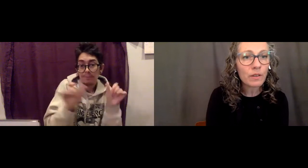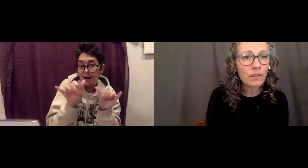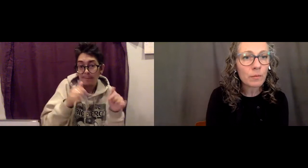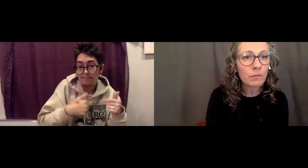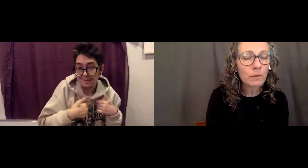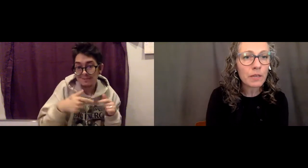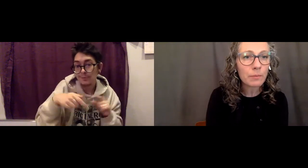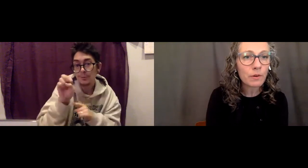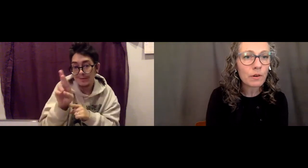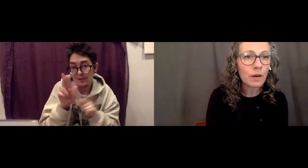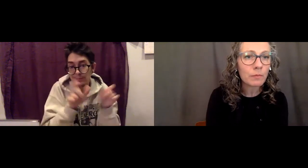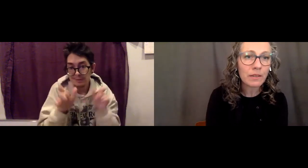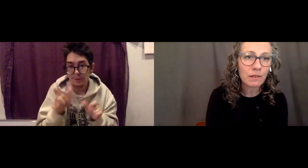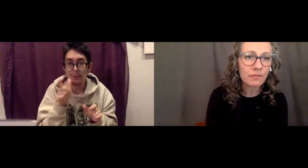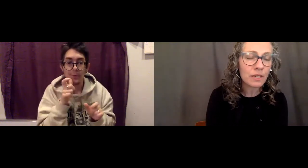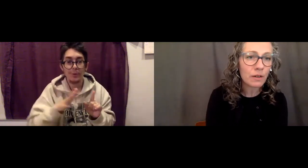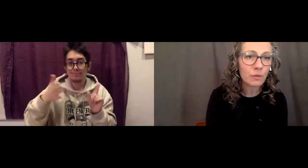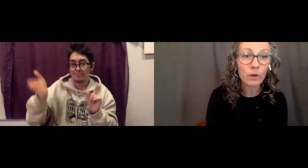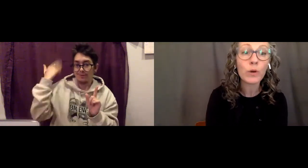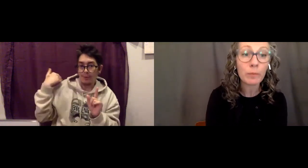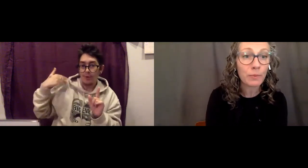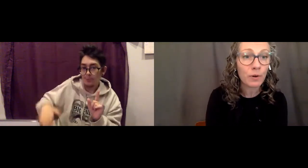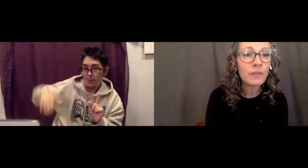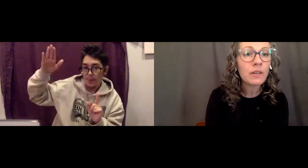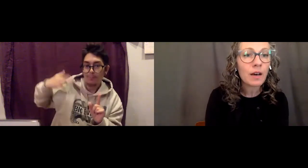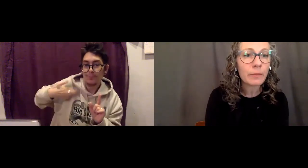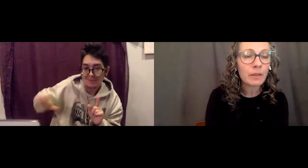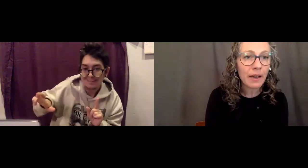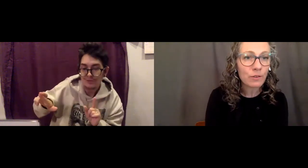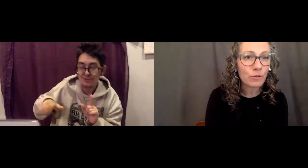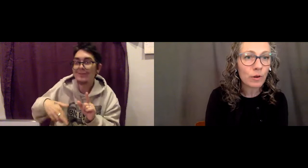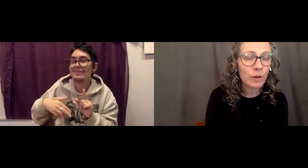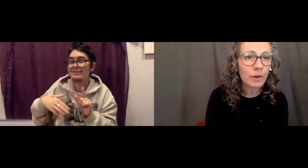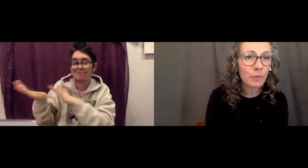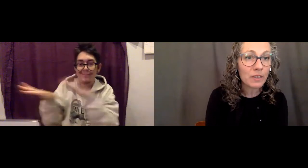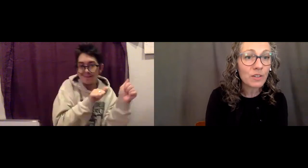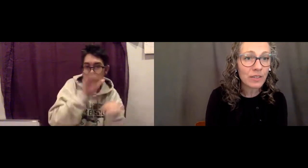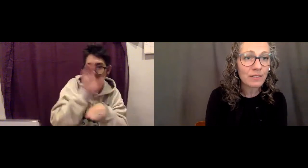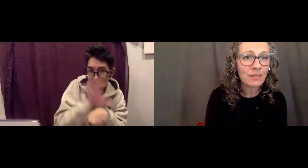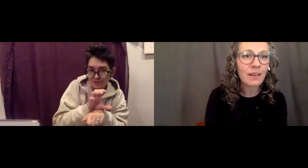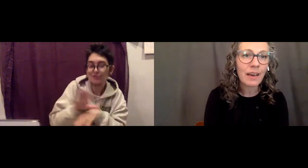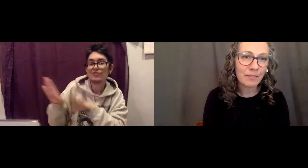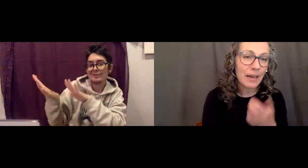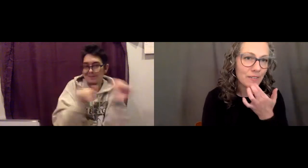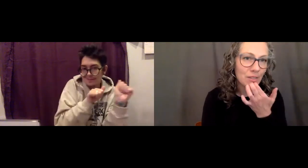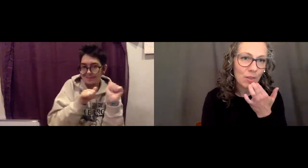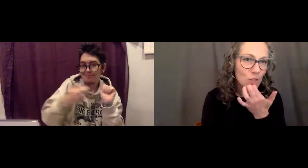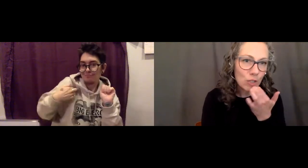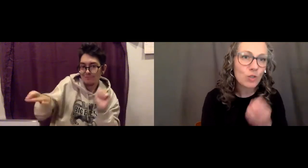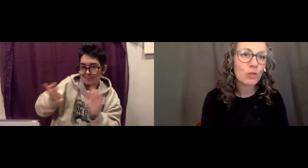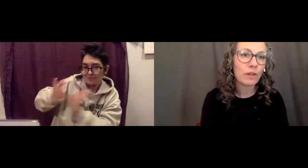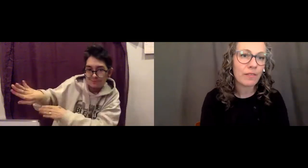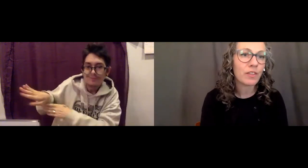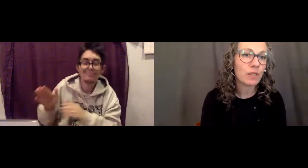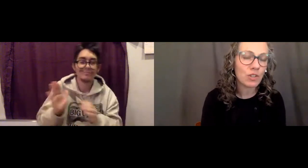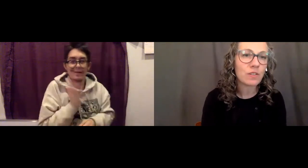because I know that some people, myself, as well, queer people in the past who've grown up religious, have left either the